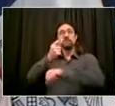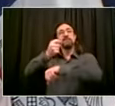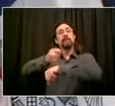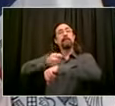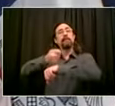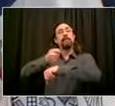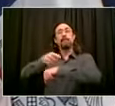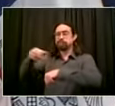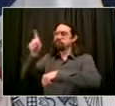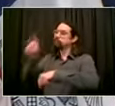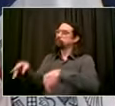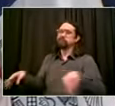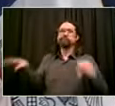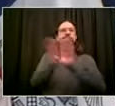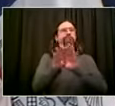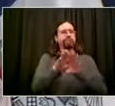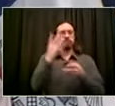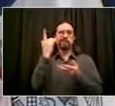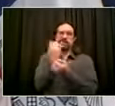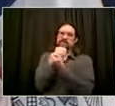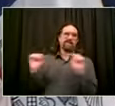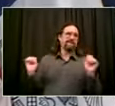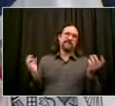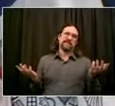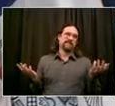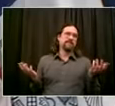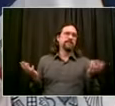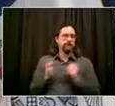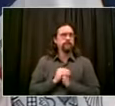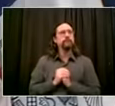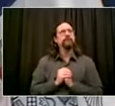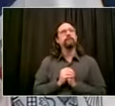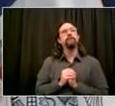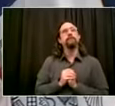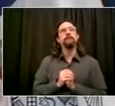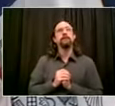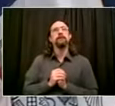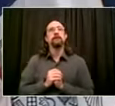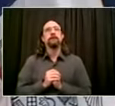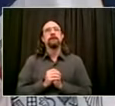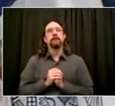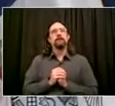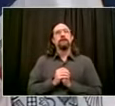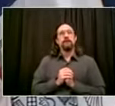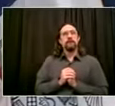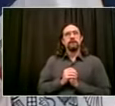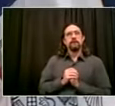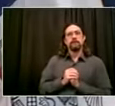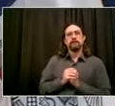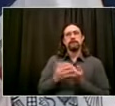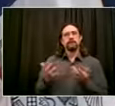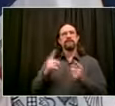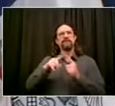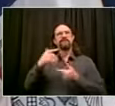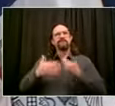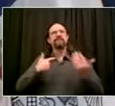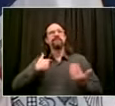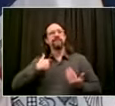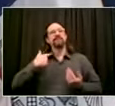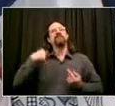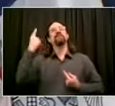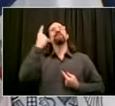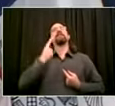just more dialogue that was needed. I certainly got very frustrated at times when I saw large groups of people still out without